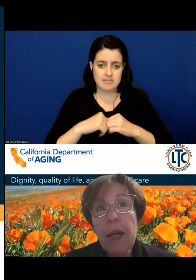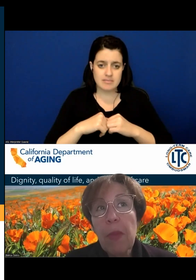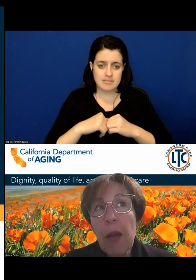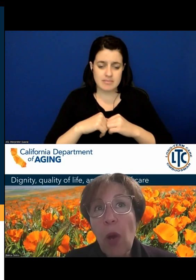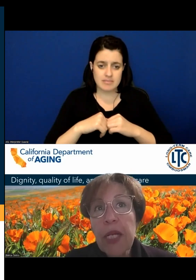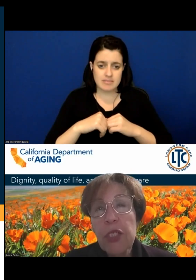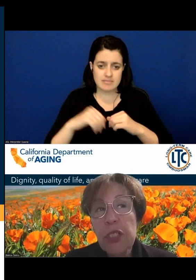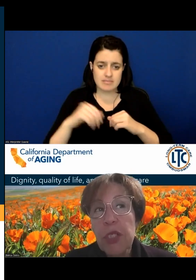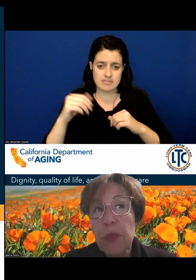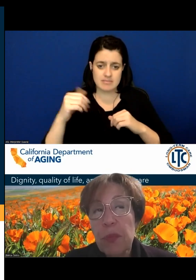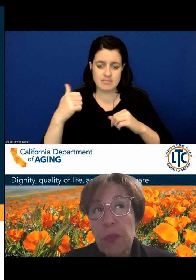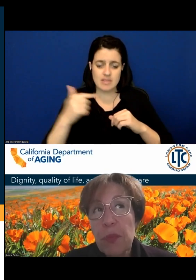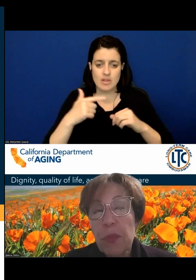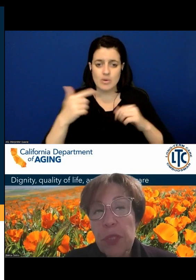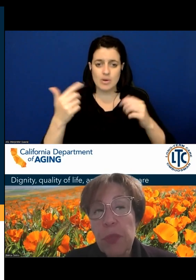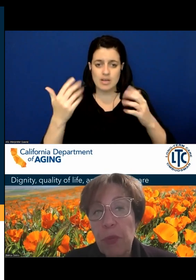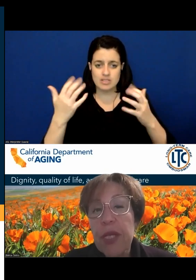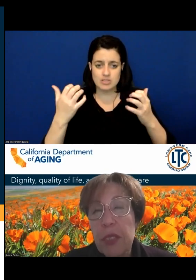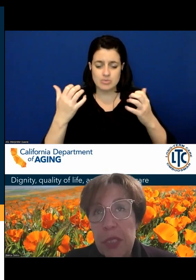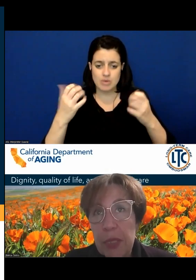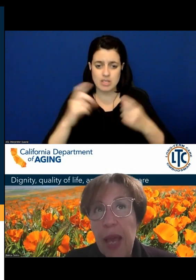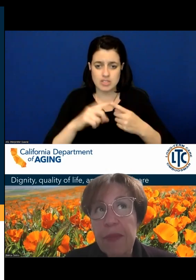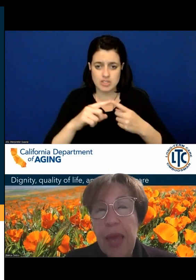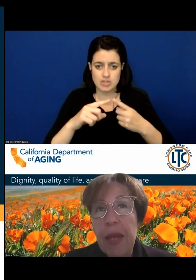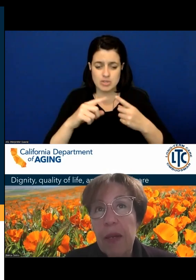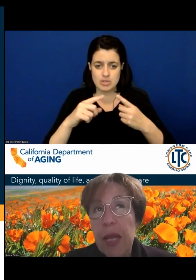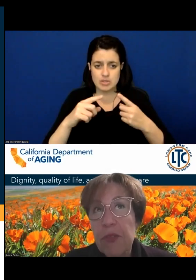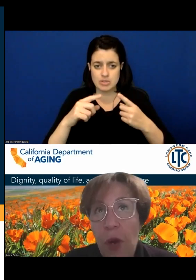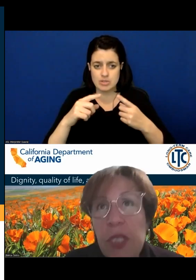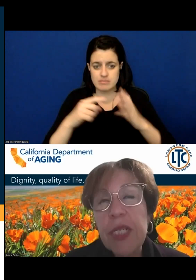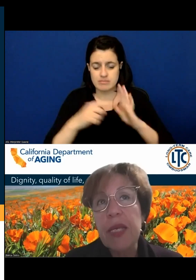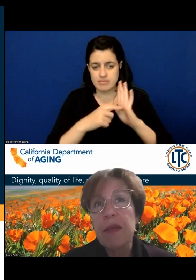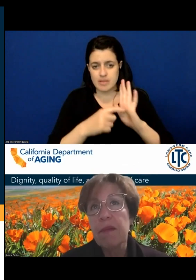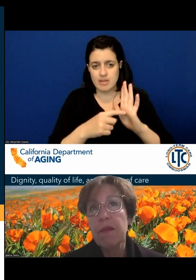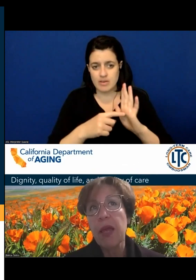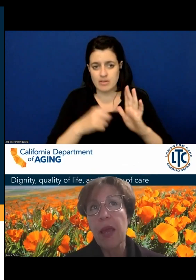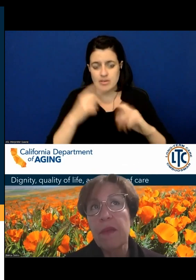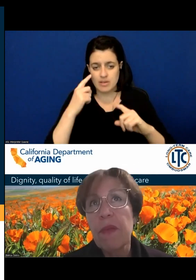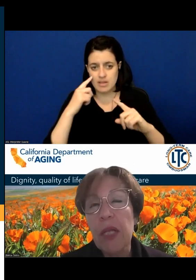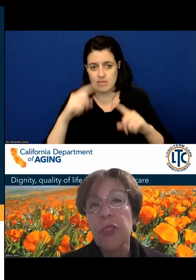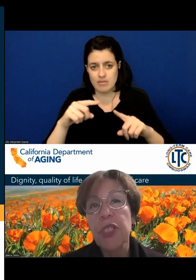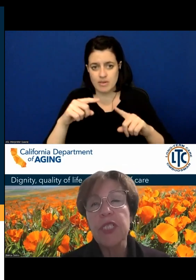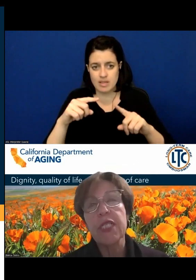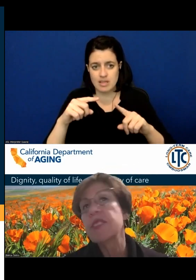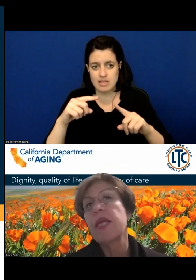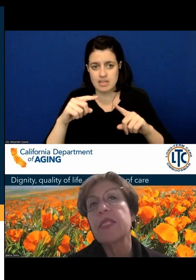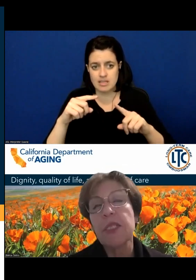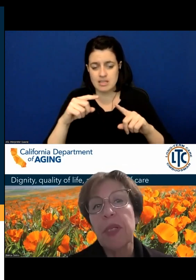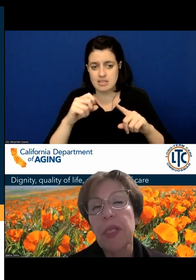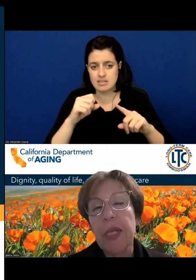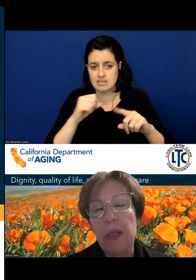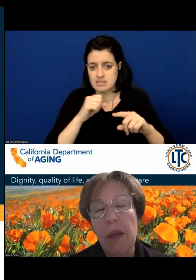So I wanted just to bring to light that as far as the Elder Justice